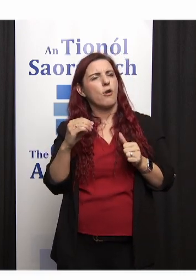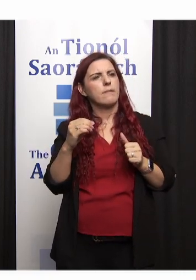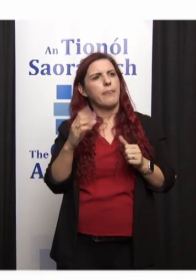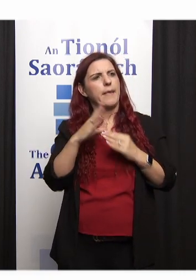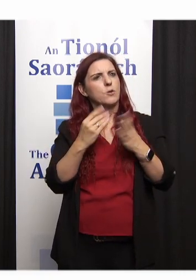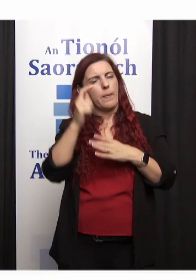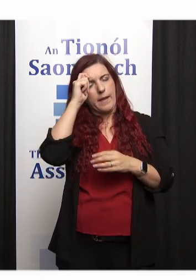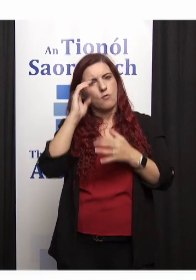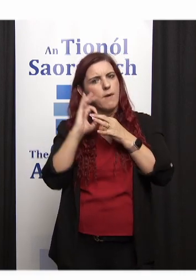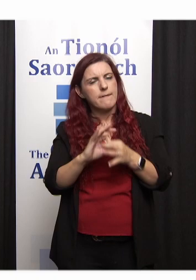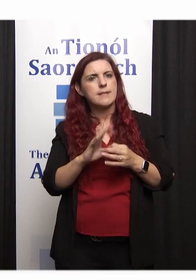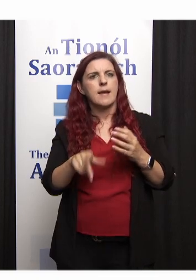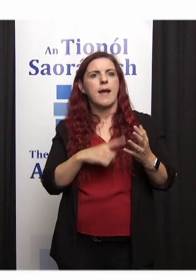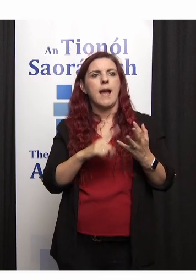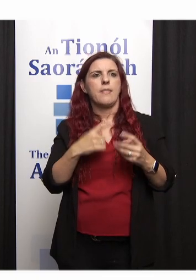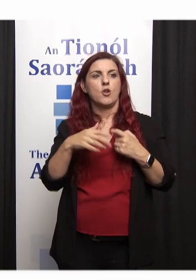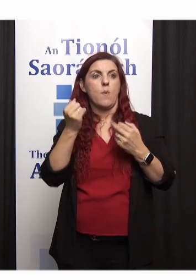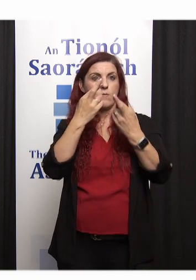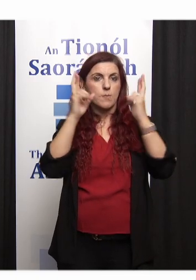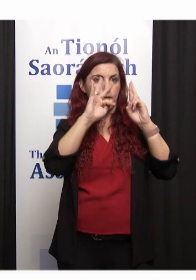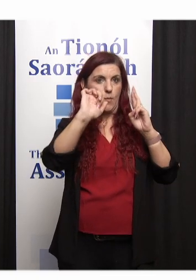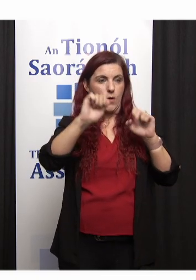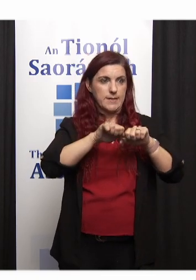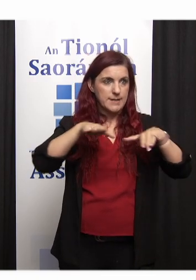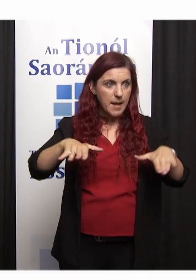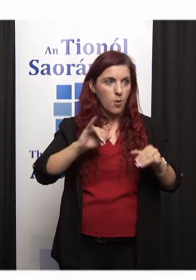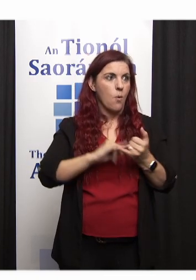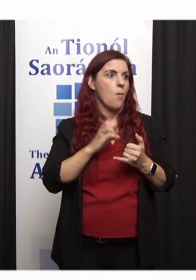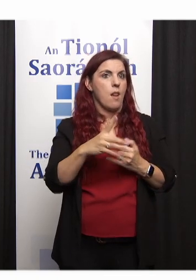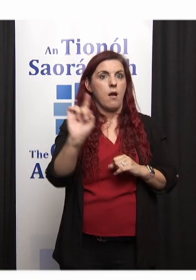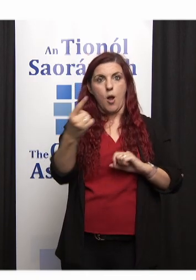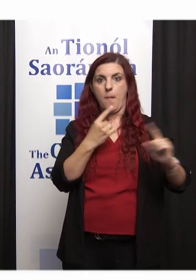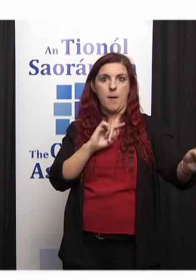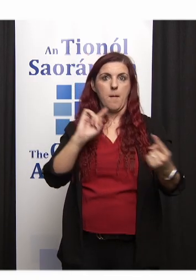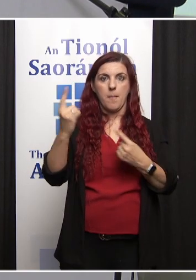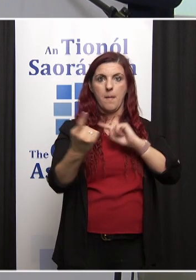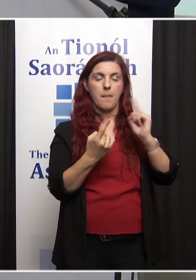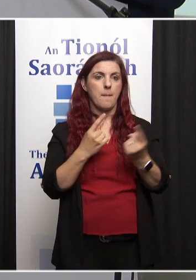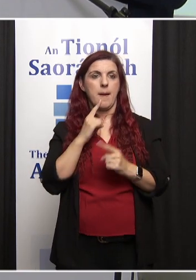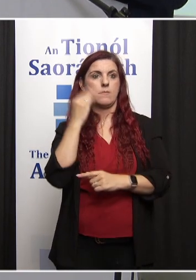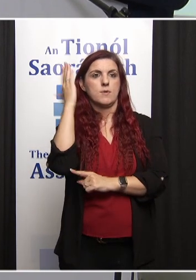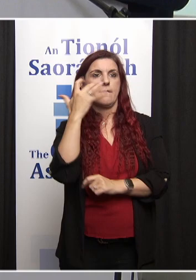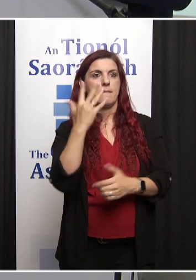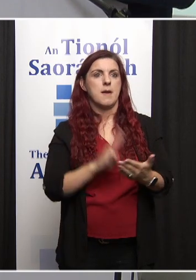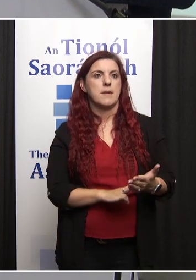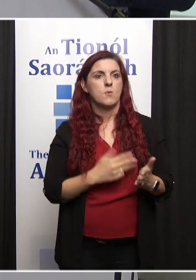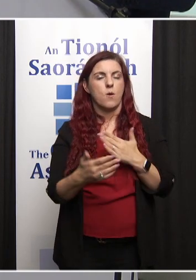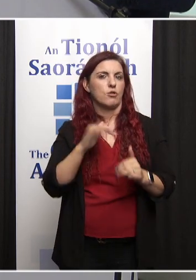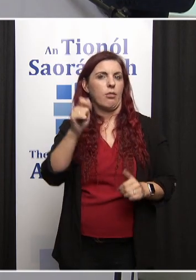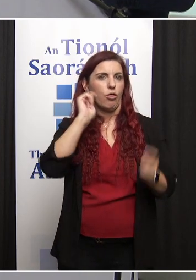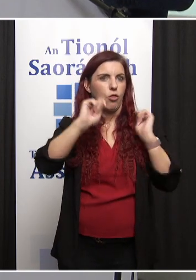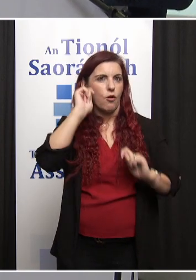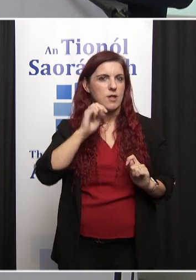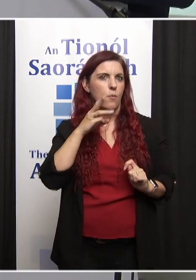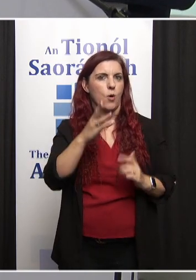relevant. And then you'll have a representative from your table who'll come up and present for 5 minutes what those thoughts are. And we're going to go